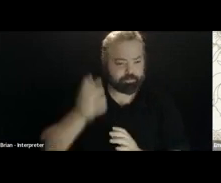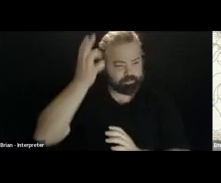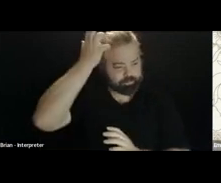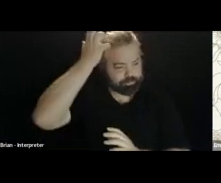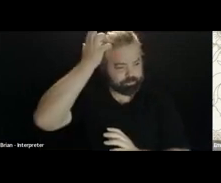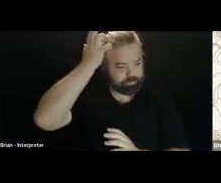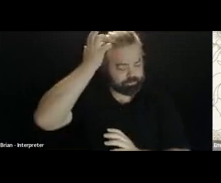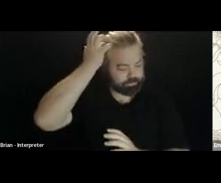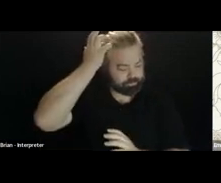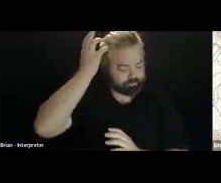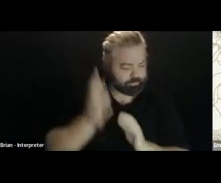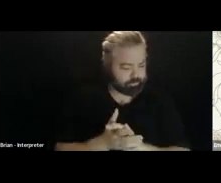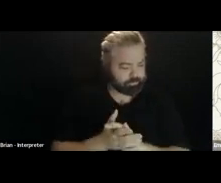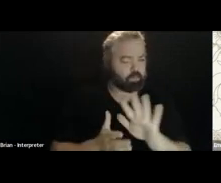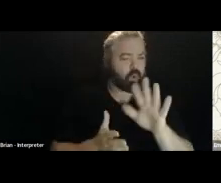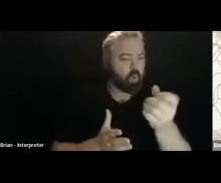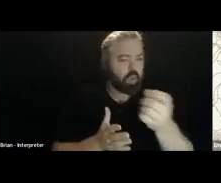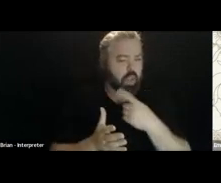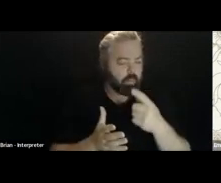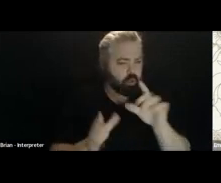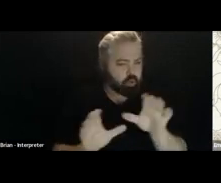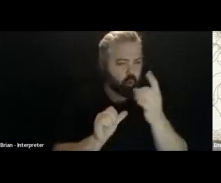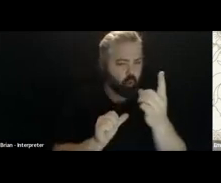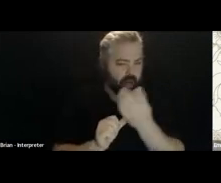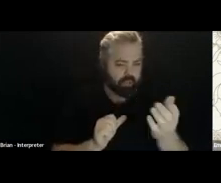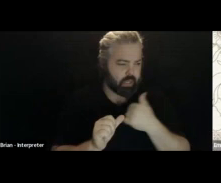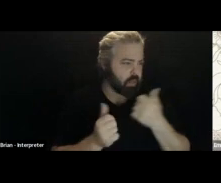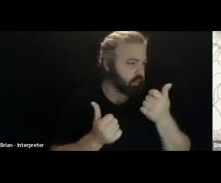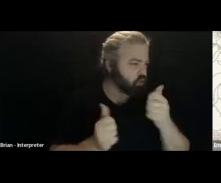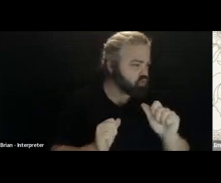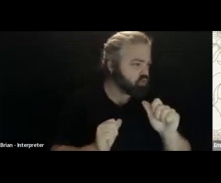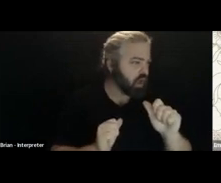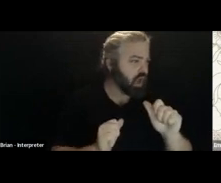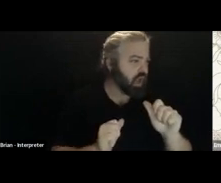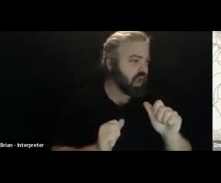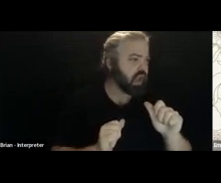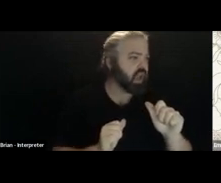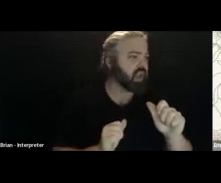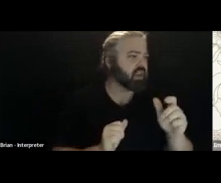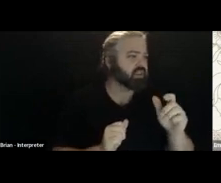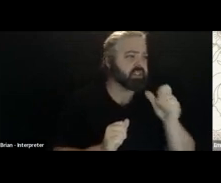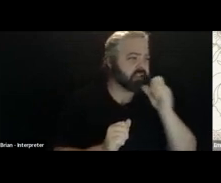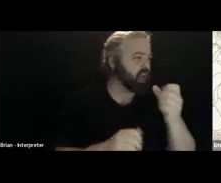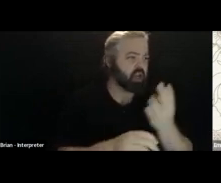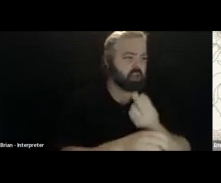All right, let me do one thing. Let me try to get this out of the browser.